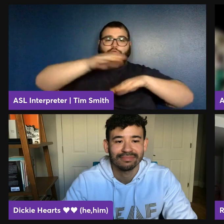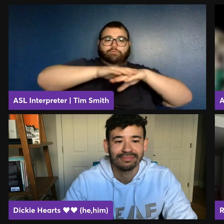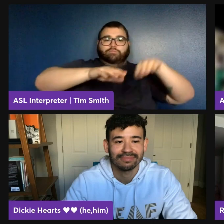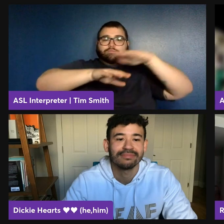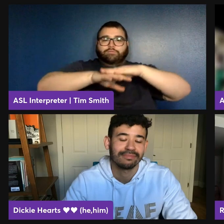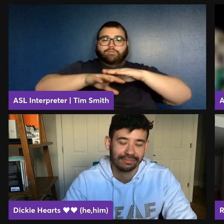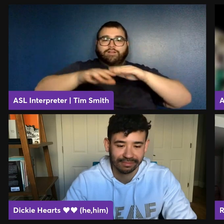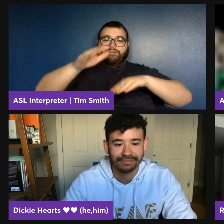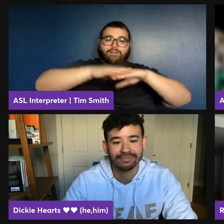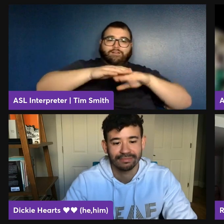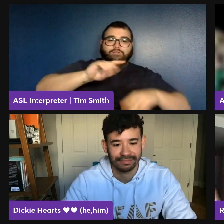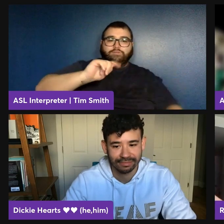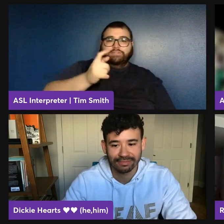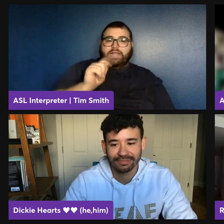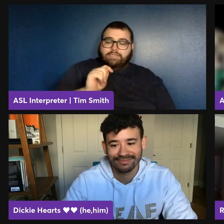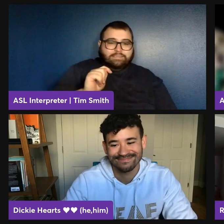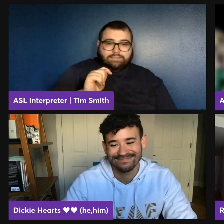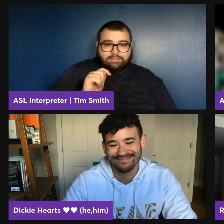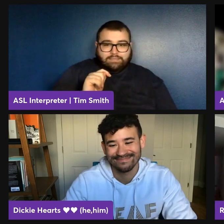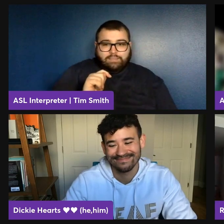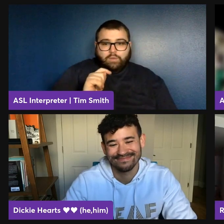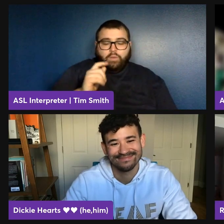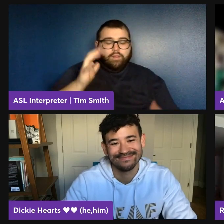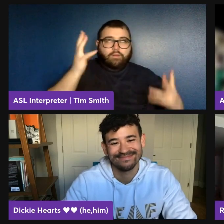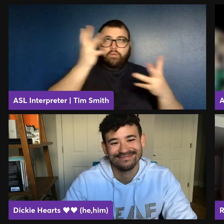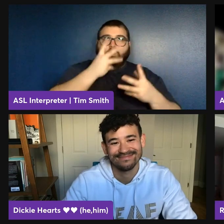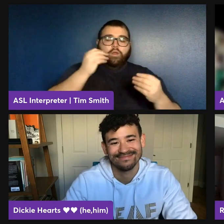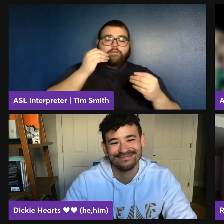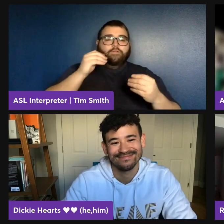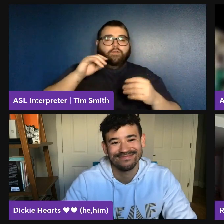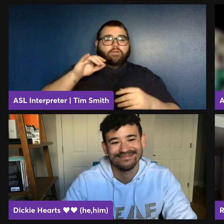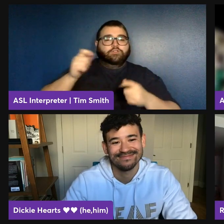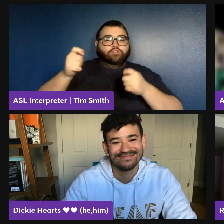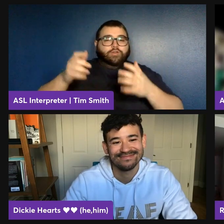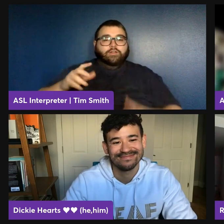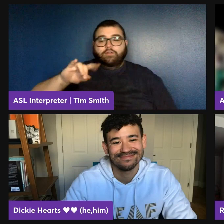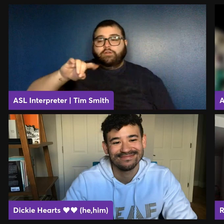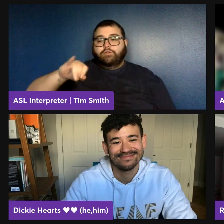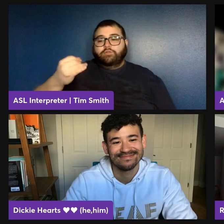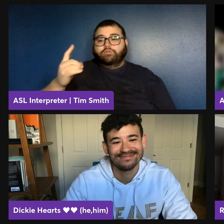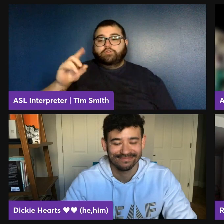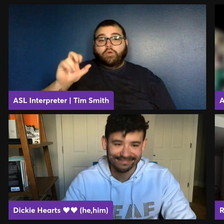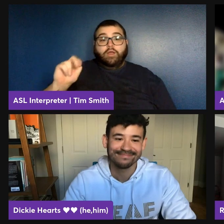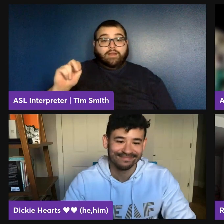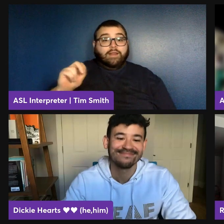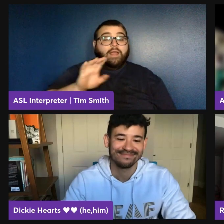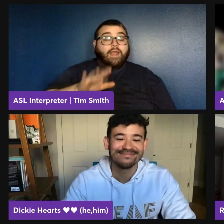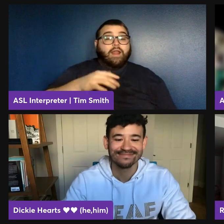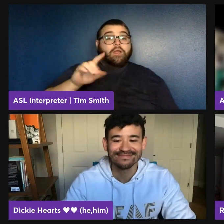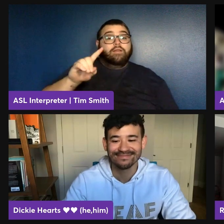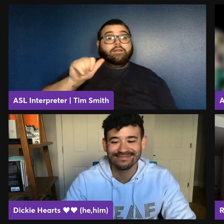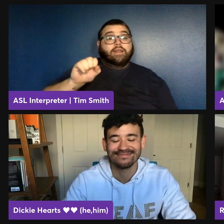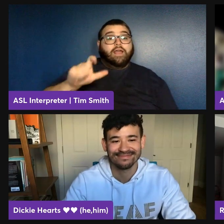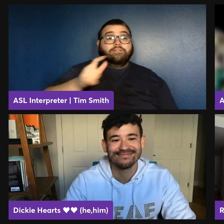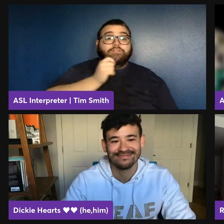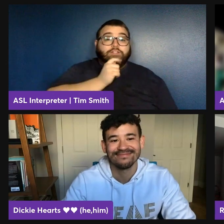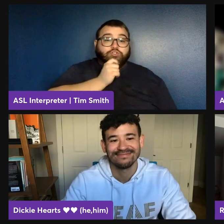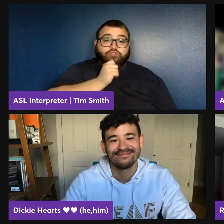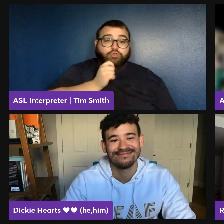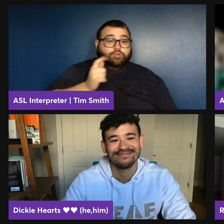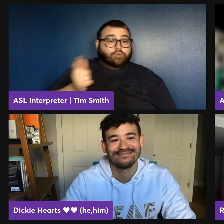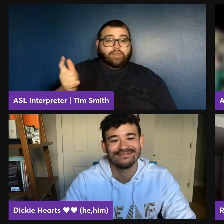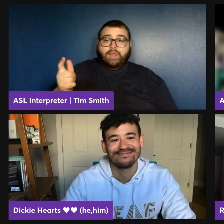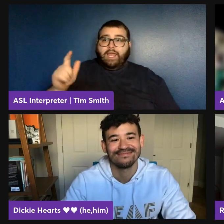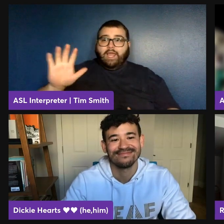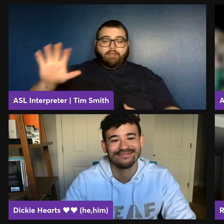play itself with the help of our wonderful director, Jordan Fine, and our dazzle, Andrew Morrill, are